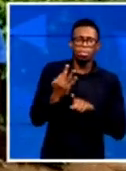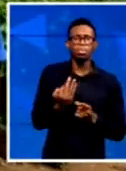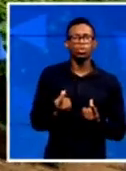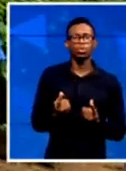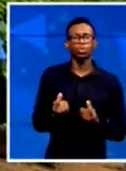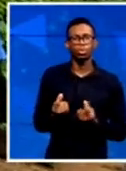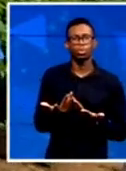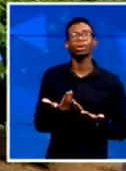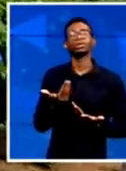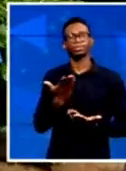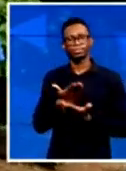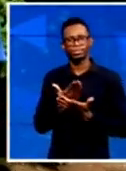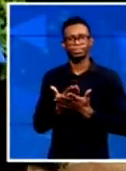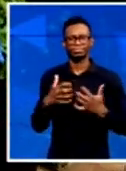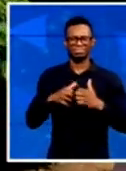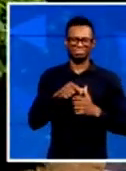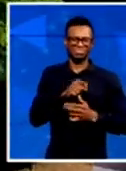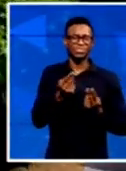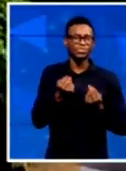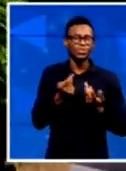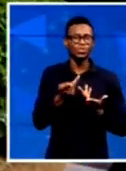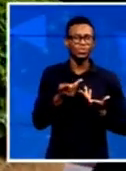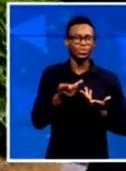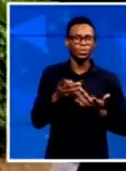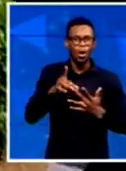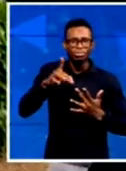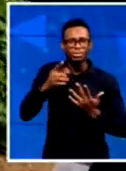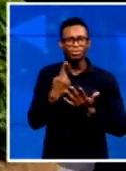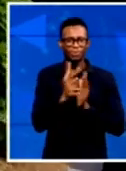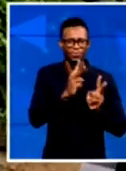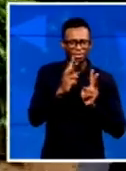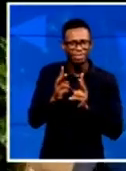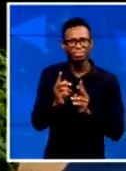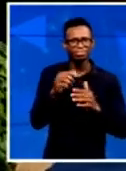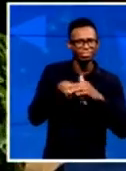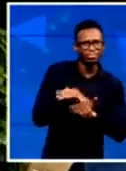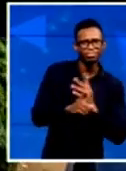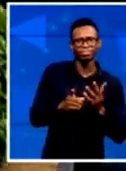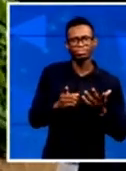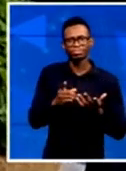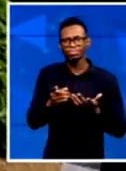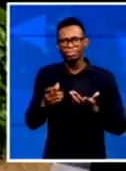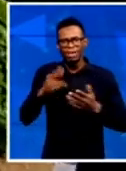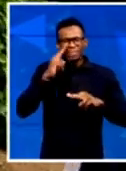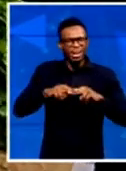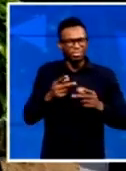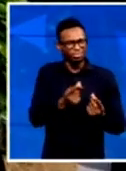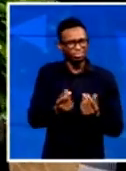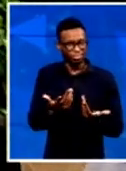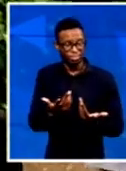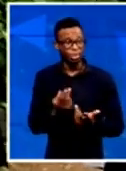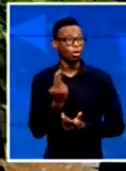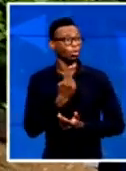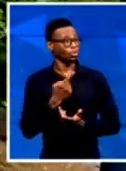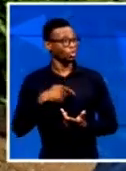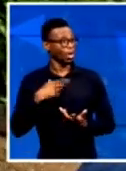of offering, you know? Yeah. Now we have people from across the country who are watching this and who may want to be part of these tours. How do they get in touch,